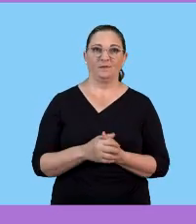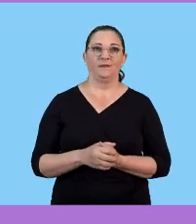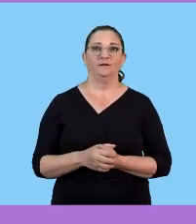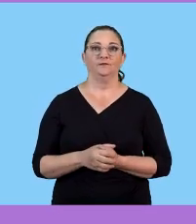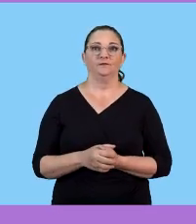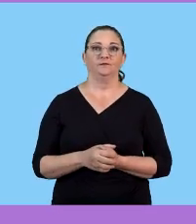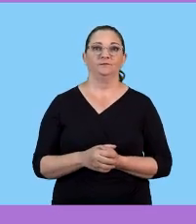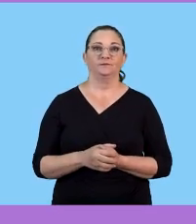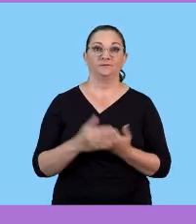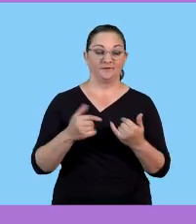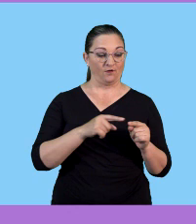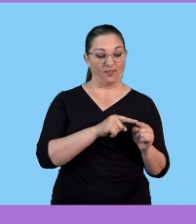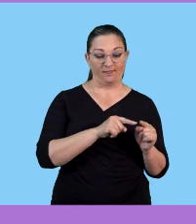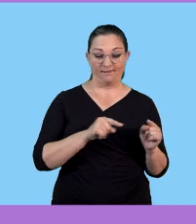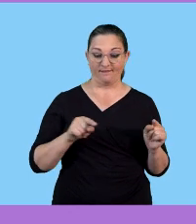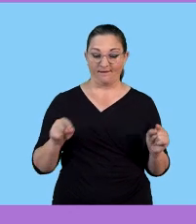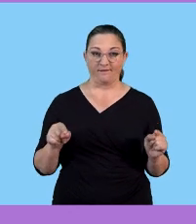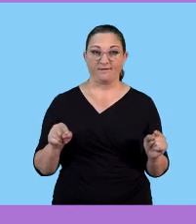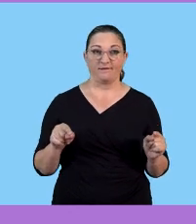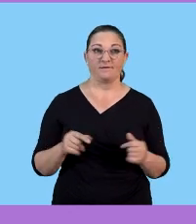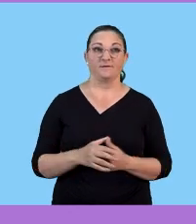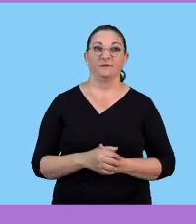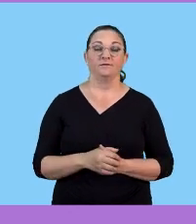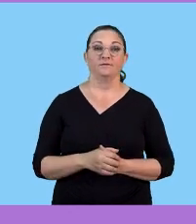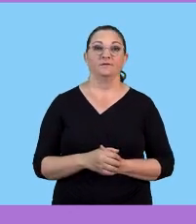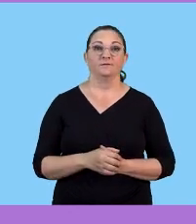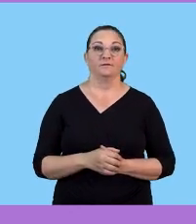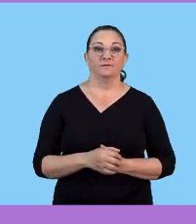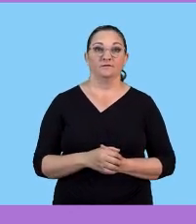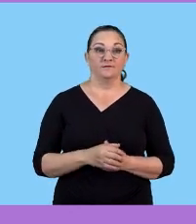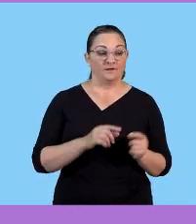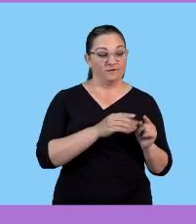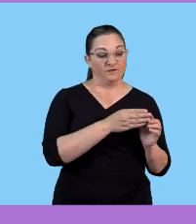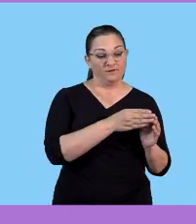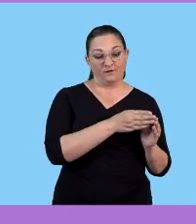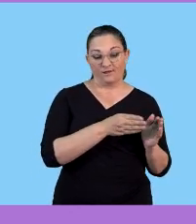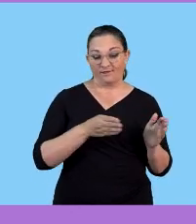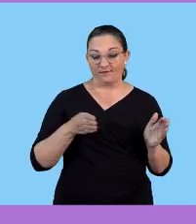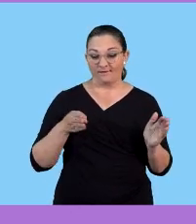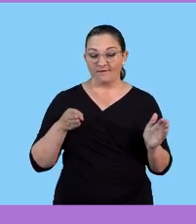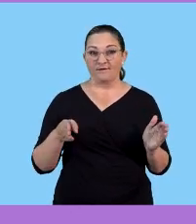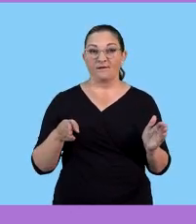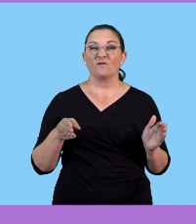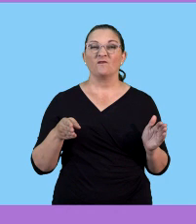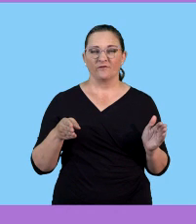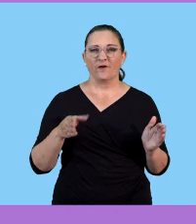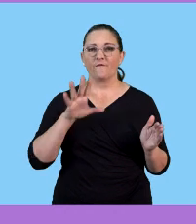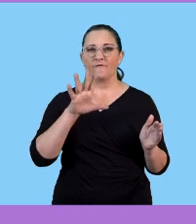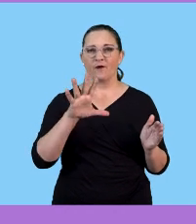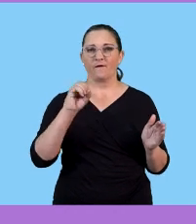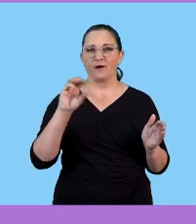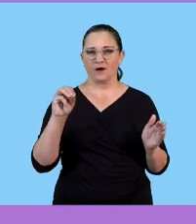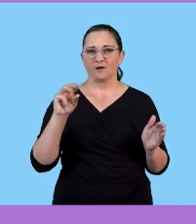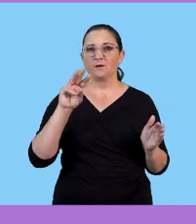right, so across the length, we have 500 millimeters. That's the cardboard